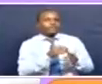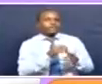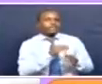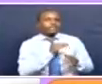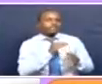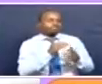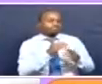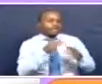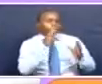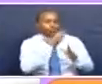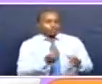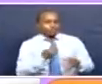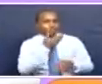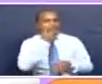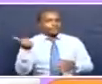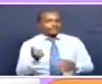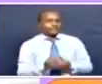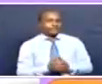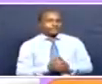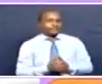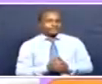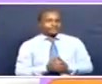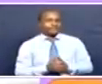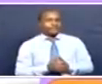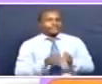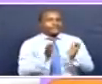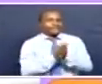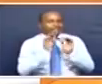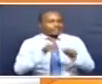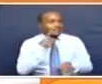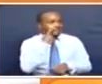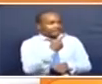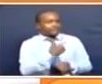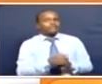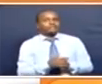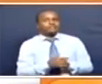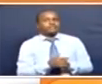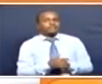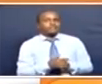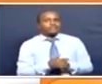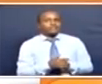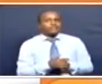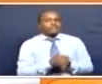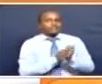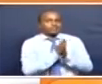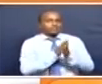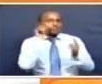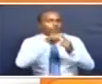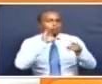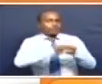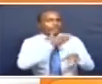nihil praeter optimum. And I can see that he's aspired for nothing but the best. International